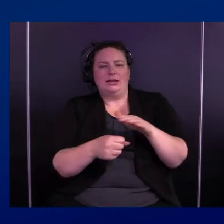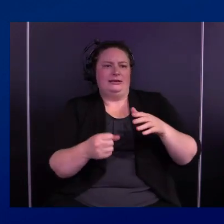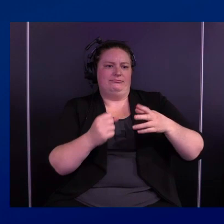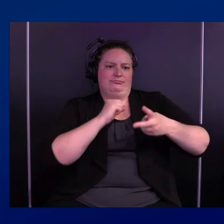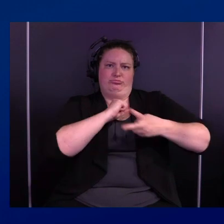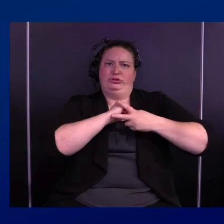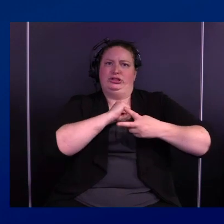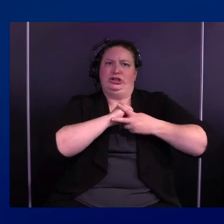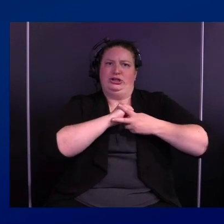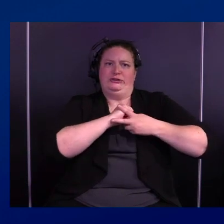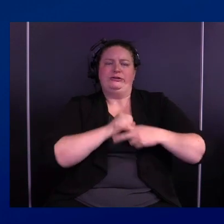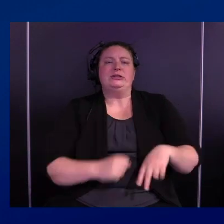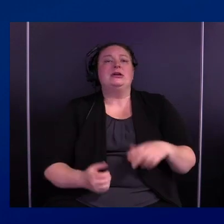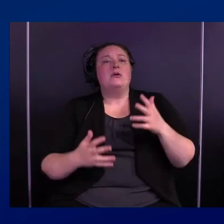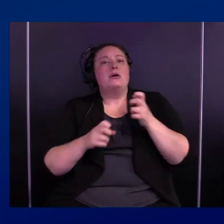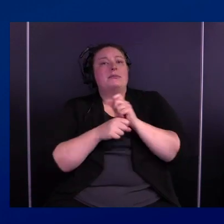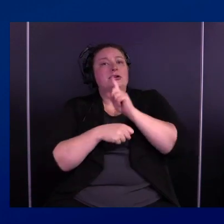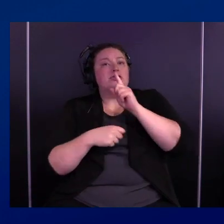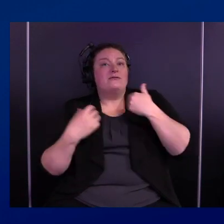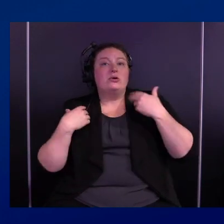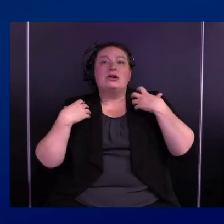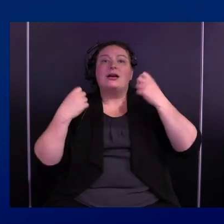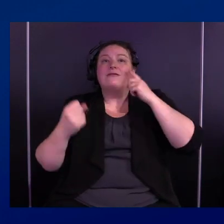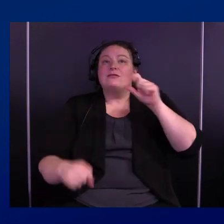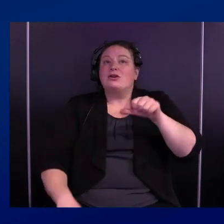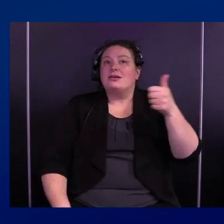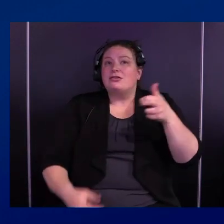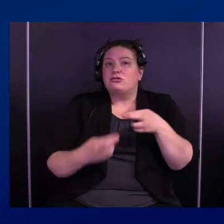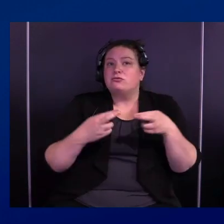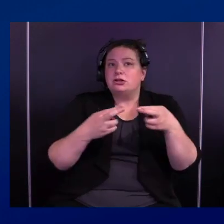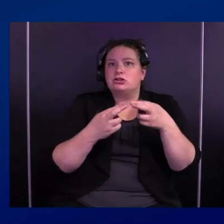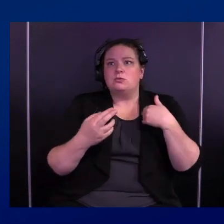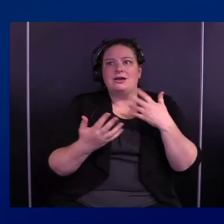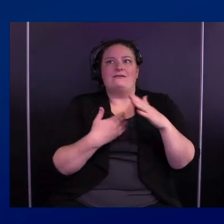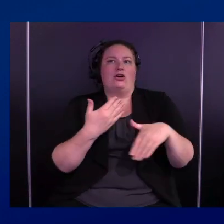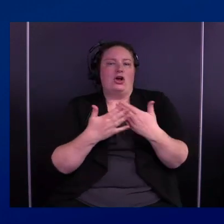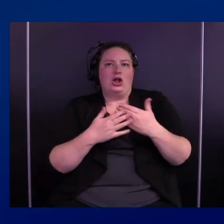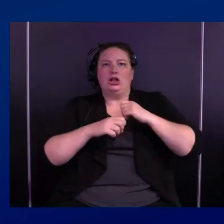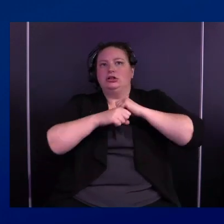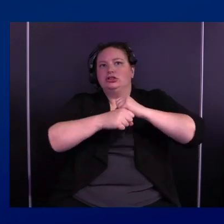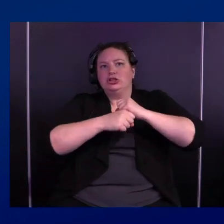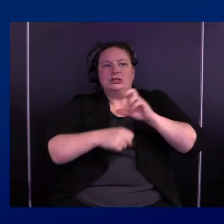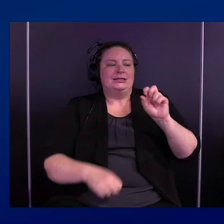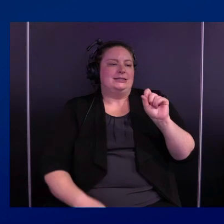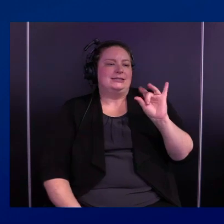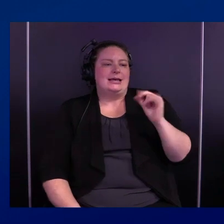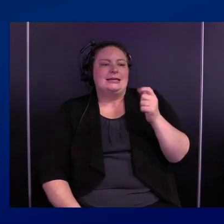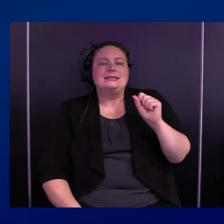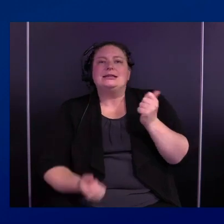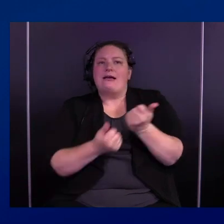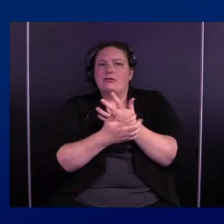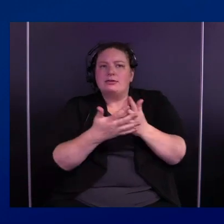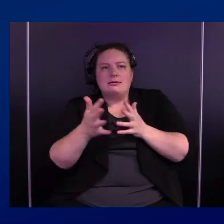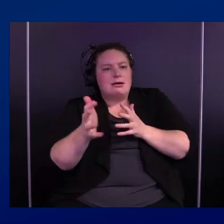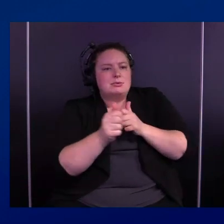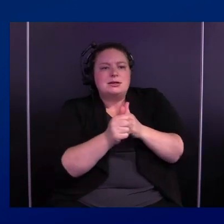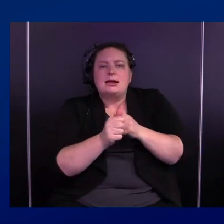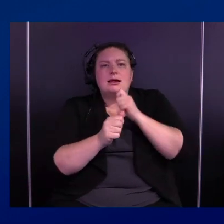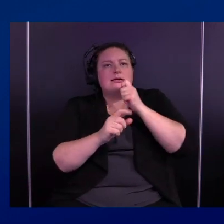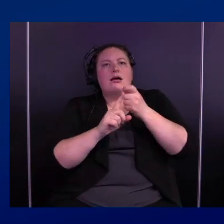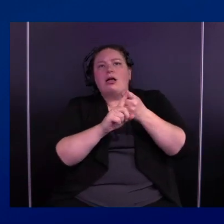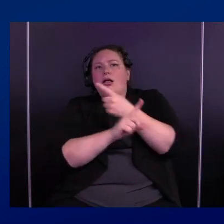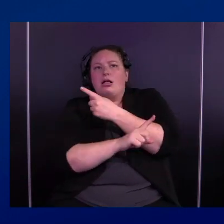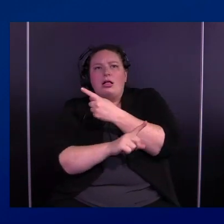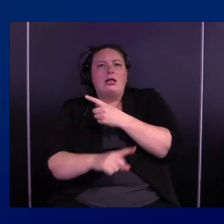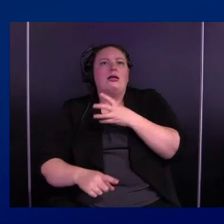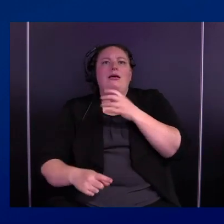sure that in case we need to recover to another region, we'll have all of those security settings up to date, not drifted, and to